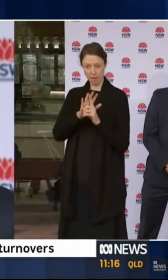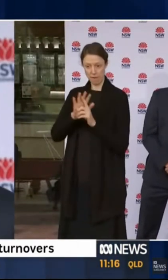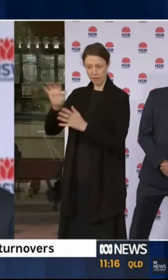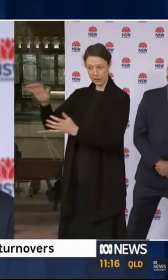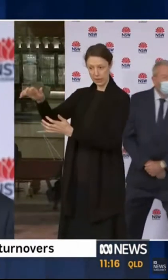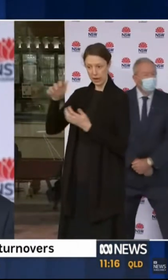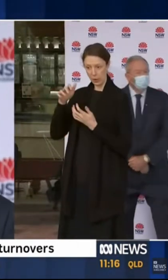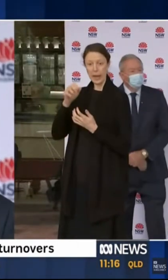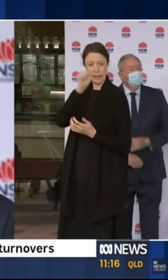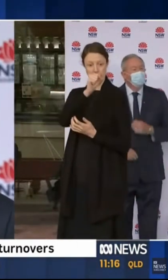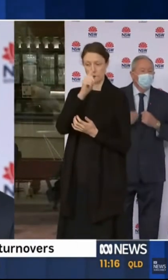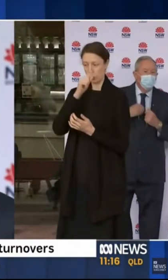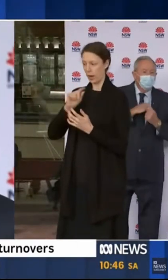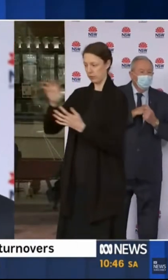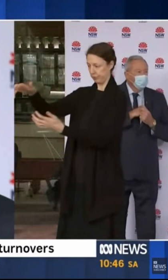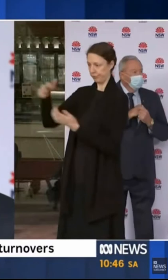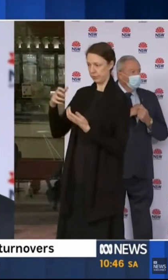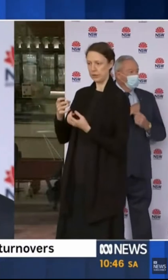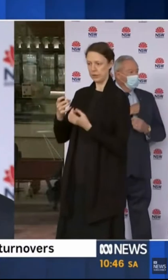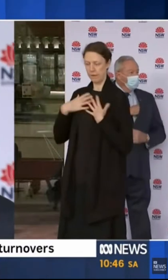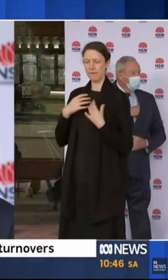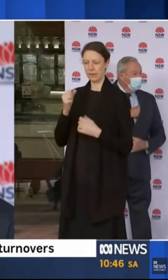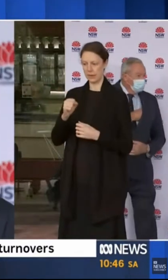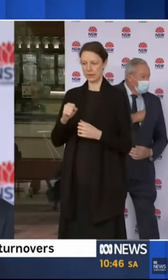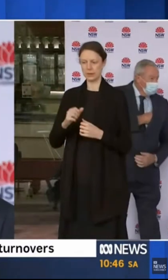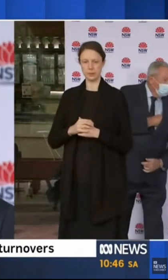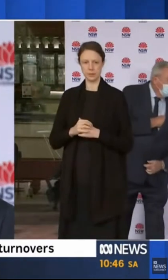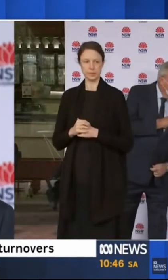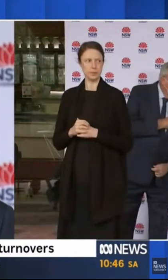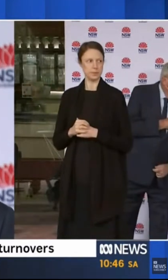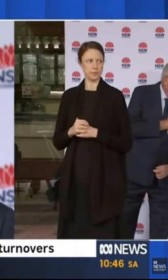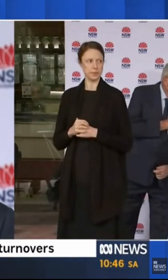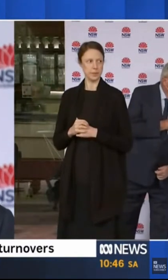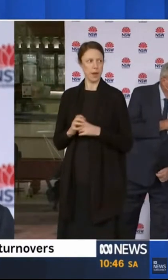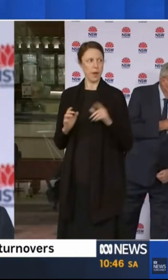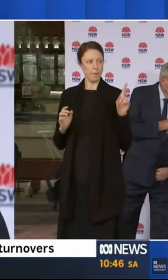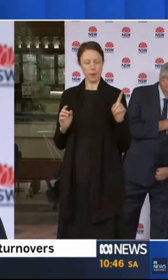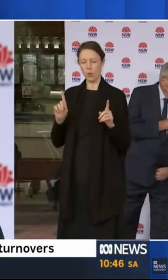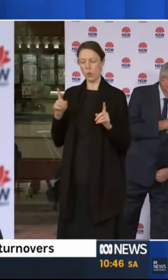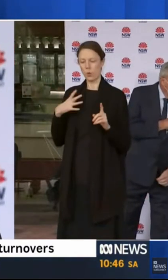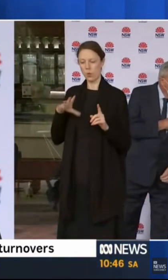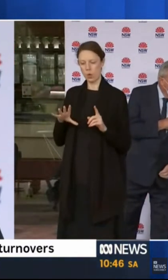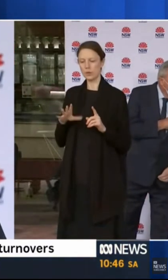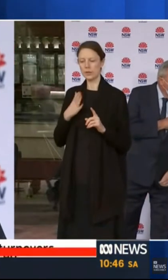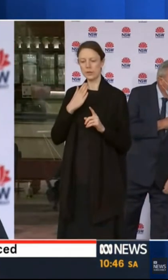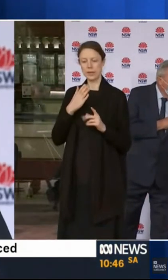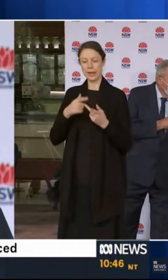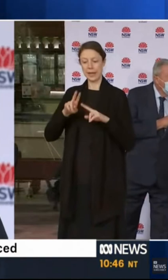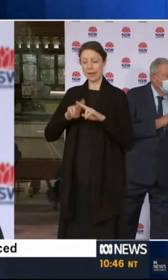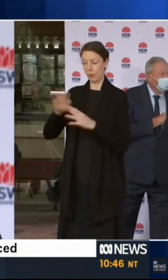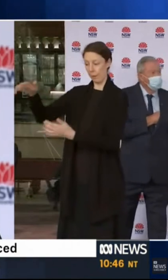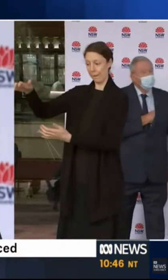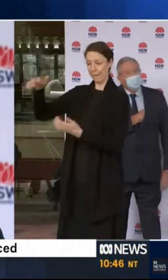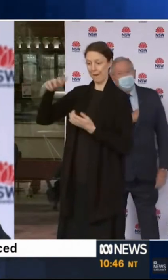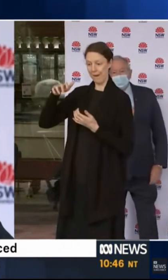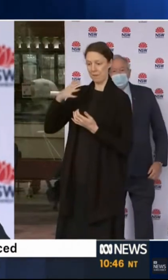But as we say, it's set out very clearly there. But as we say, what we're asking for is that when you